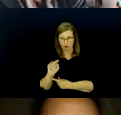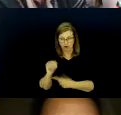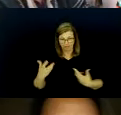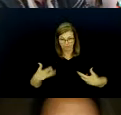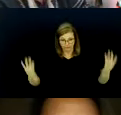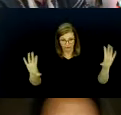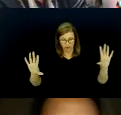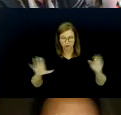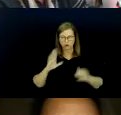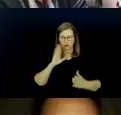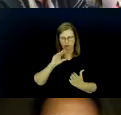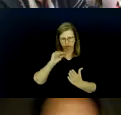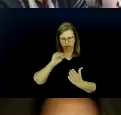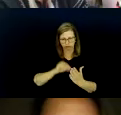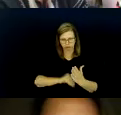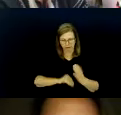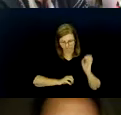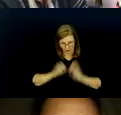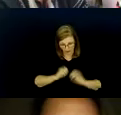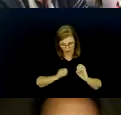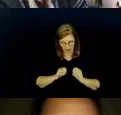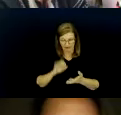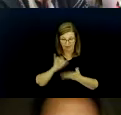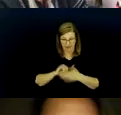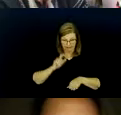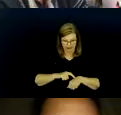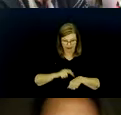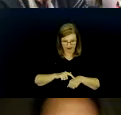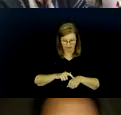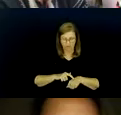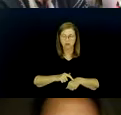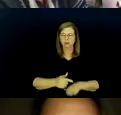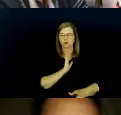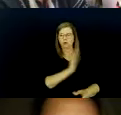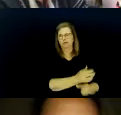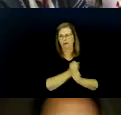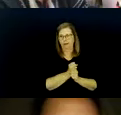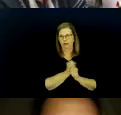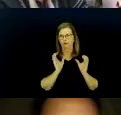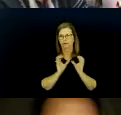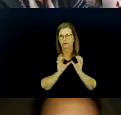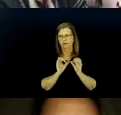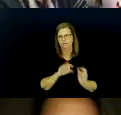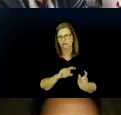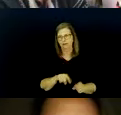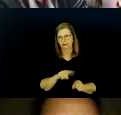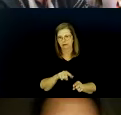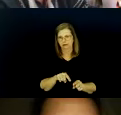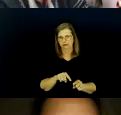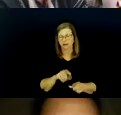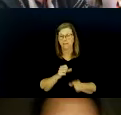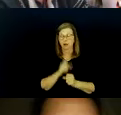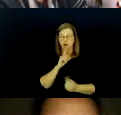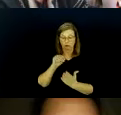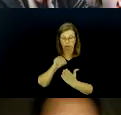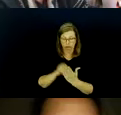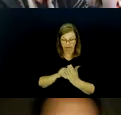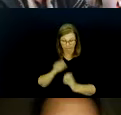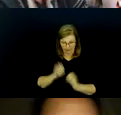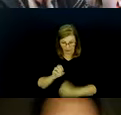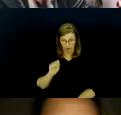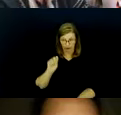your evaluation, and then at that time, you'll be able to get your certificates of attendance. So make sure you complete your